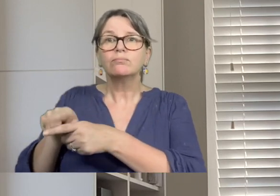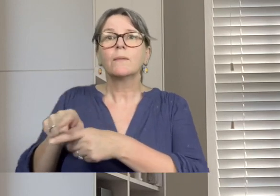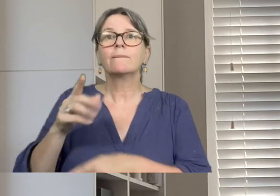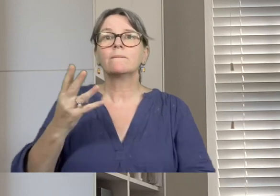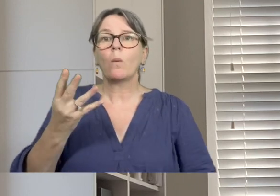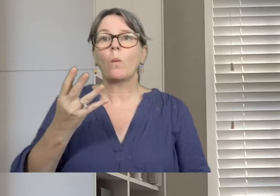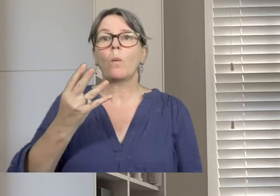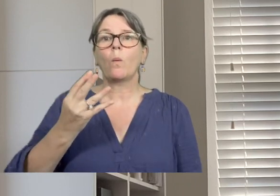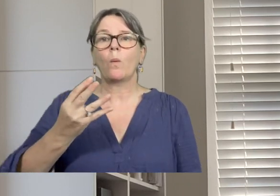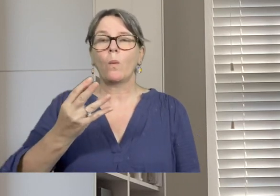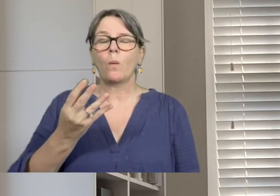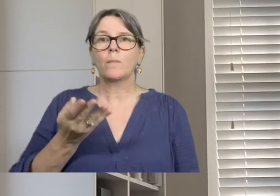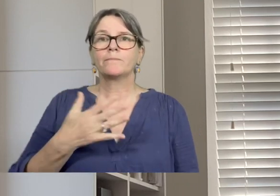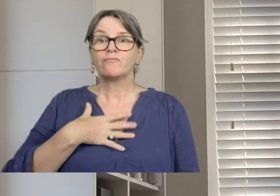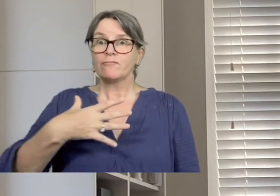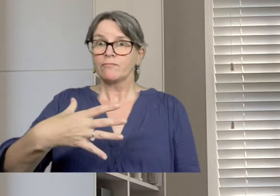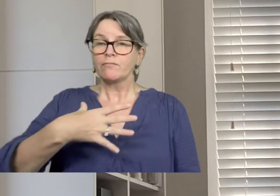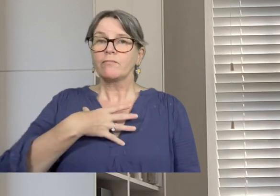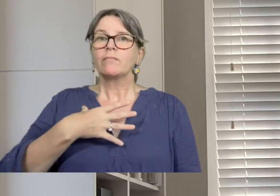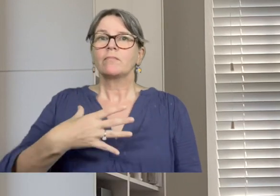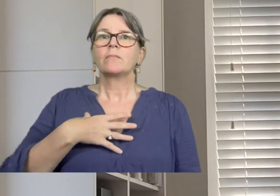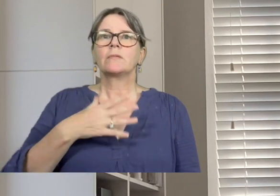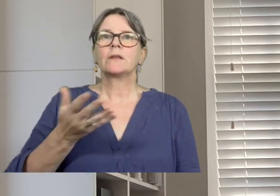And away. 2.